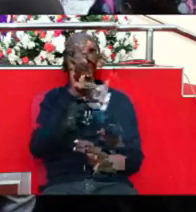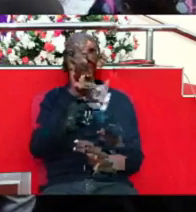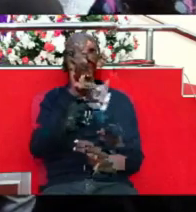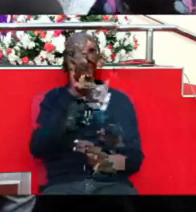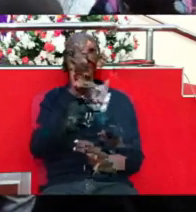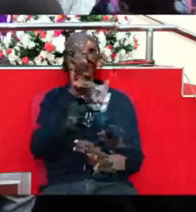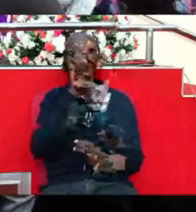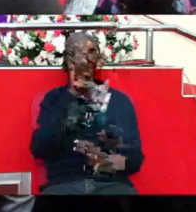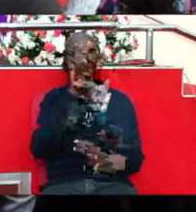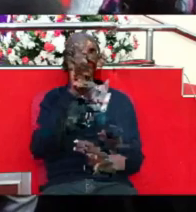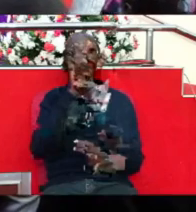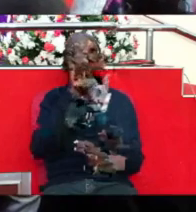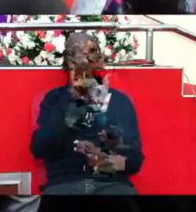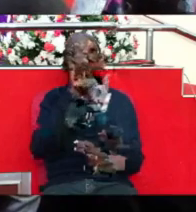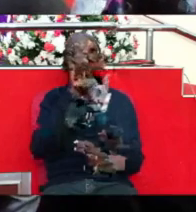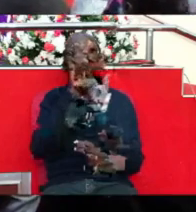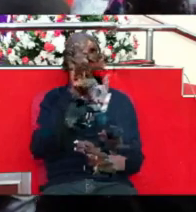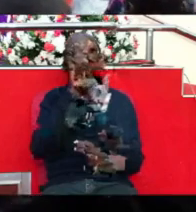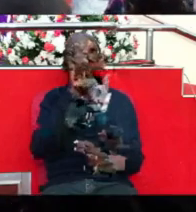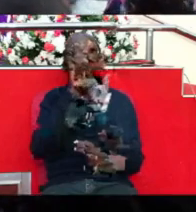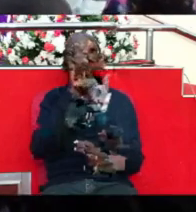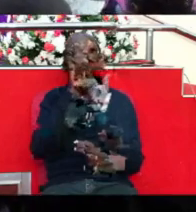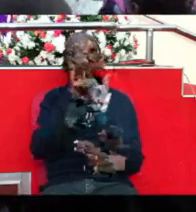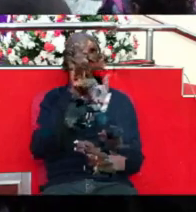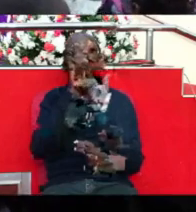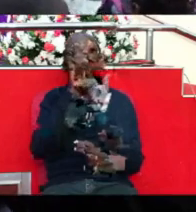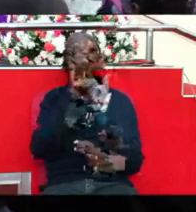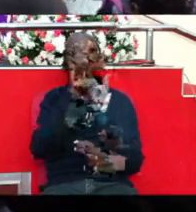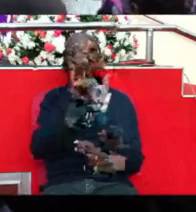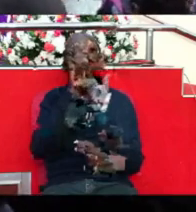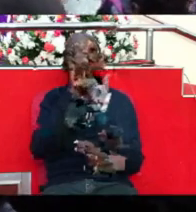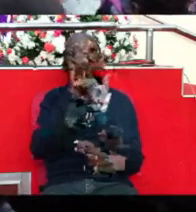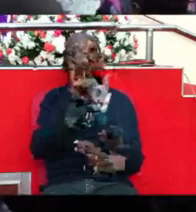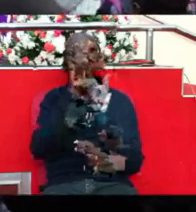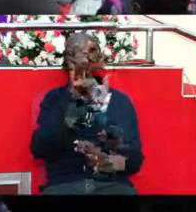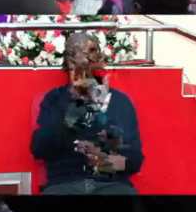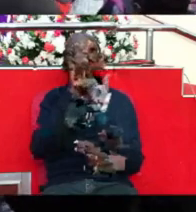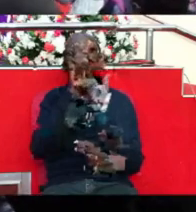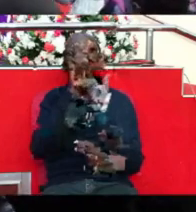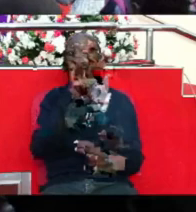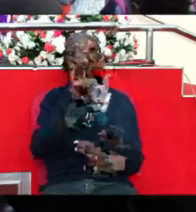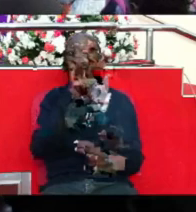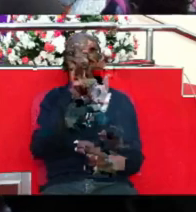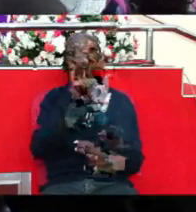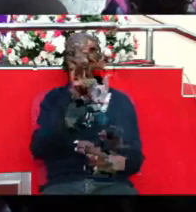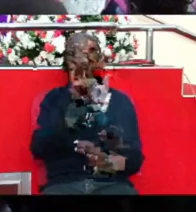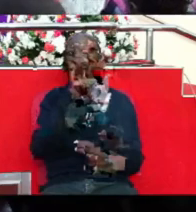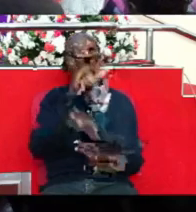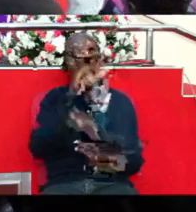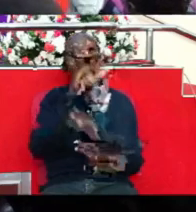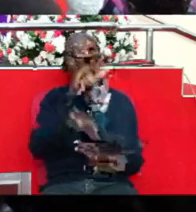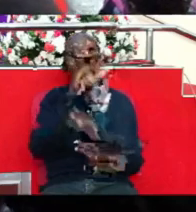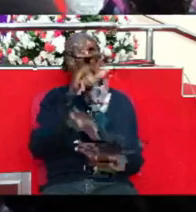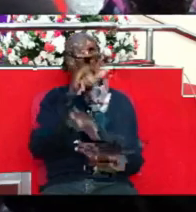wherever you are. Father, in the name of Jesus Christ, Baba, katika jina Yesu Christ, I want